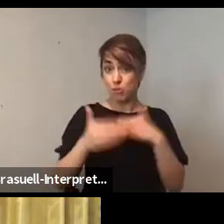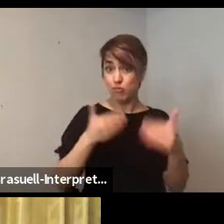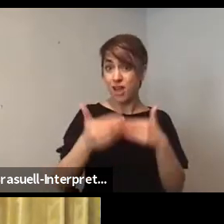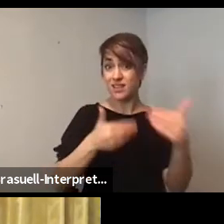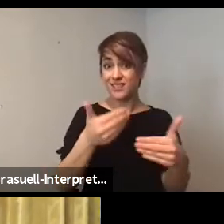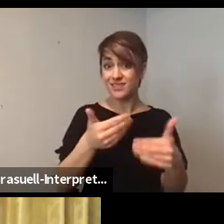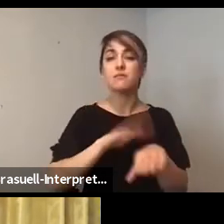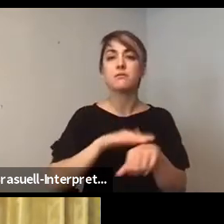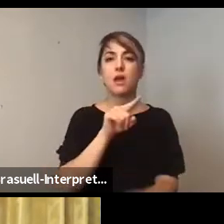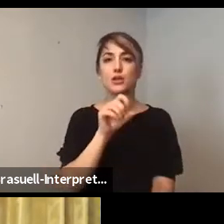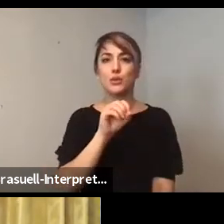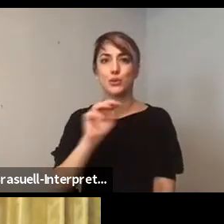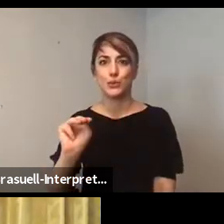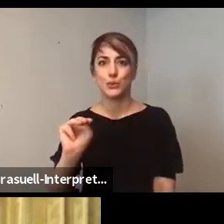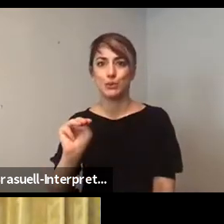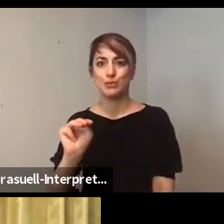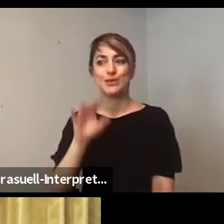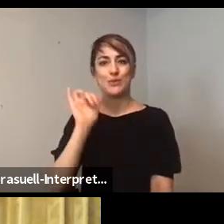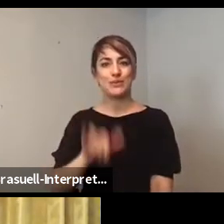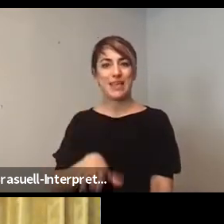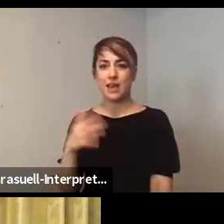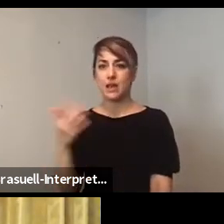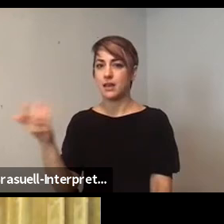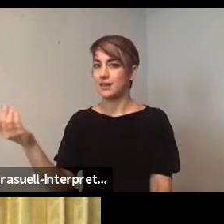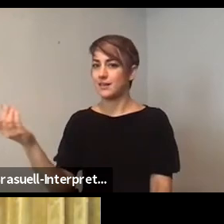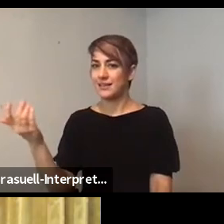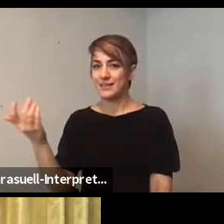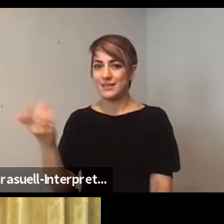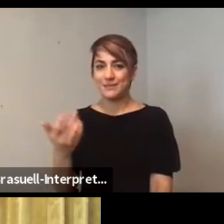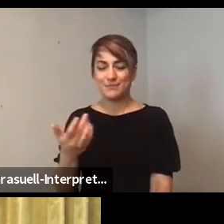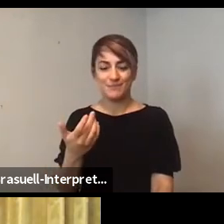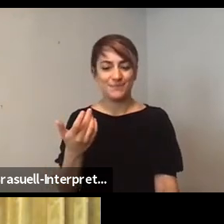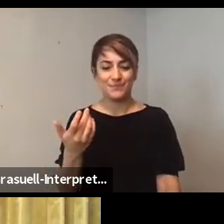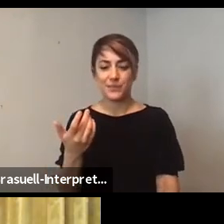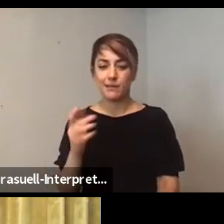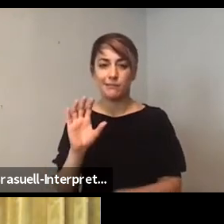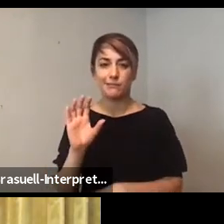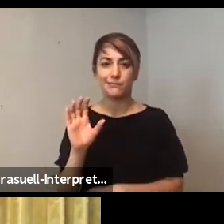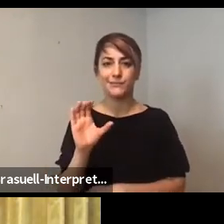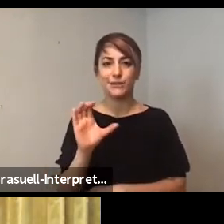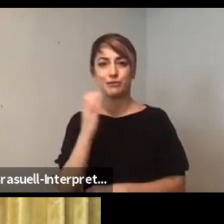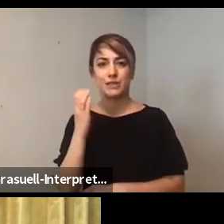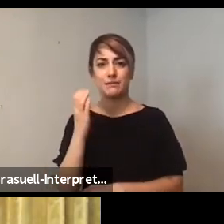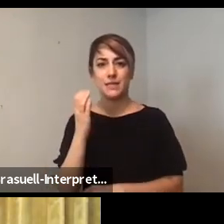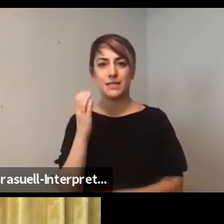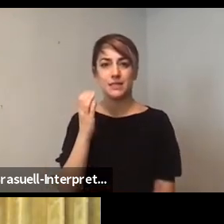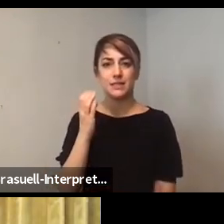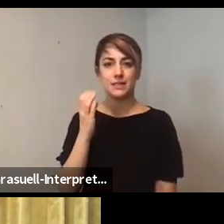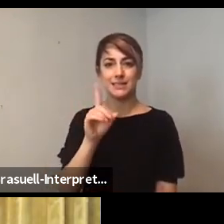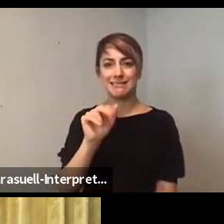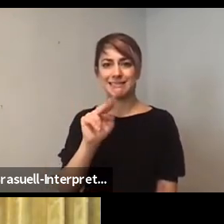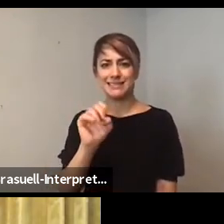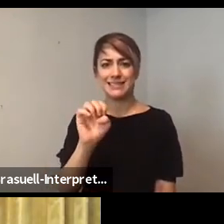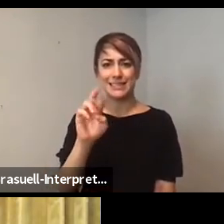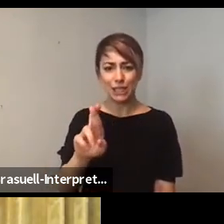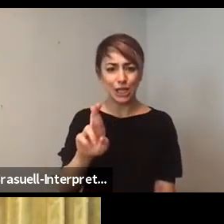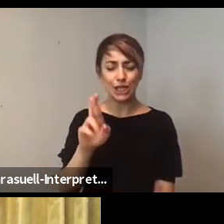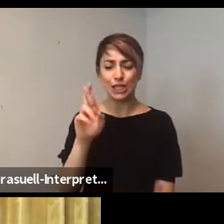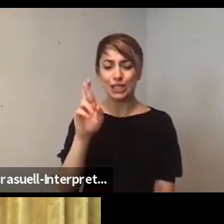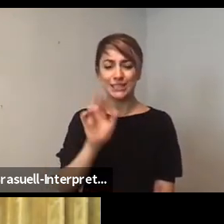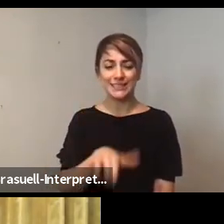Christmas dinner. That was the name of the play, and Leonard Petit directed it, and we just were on